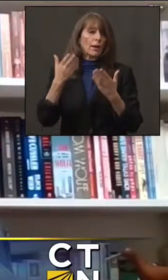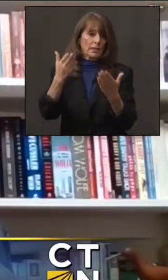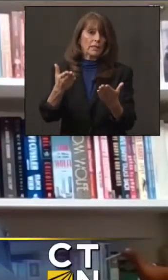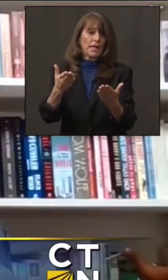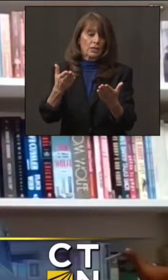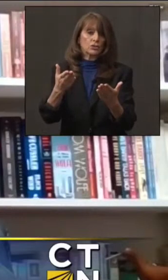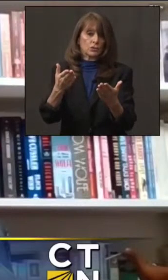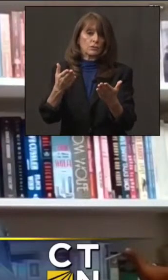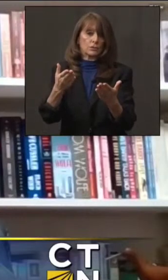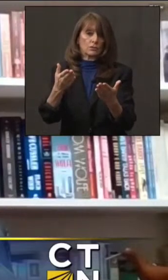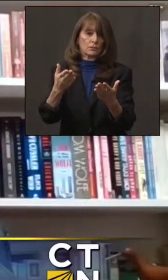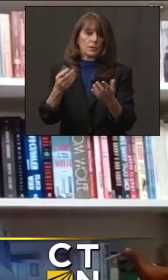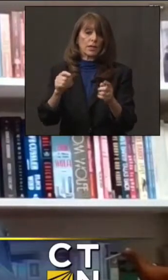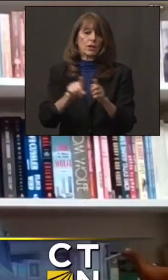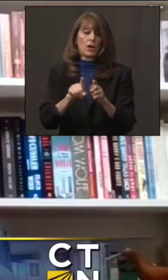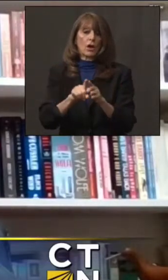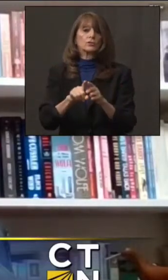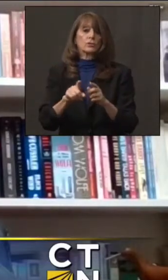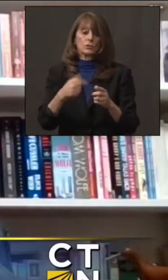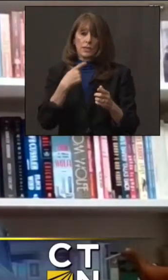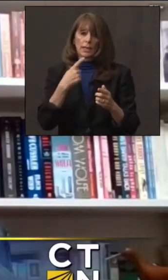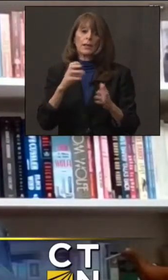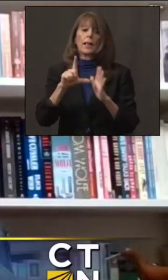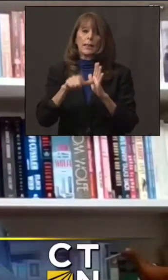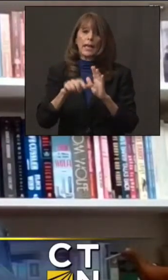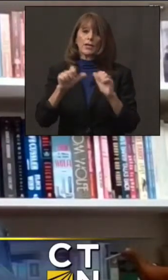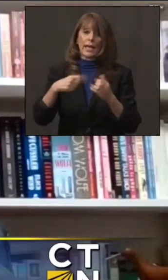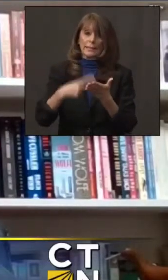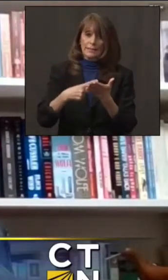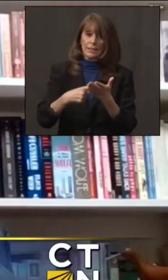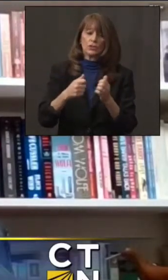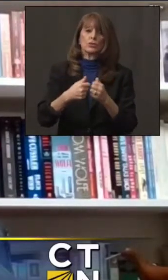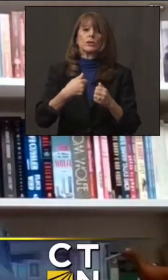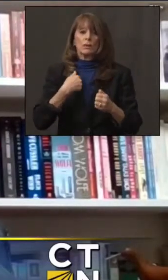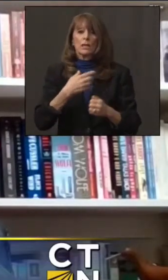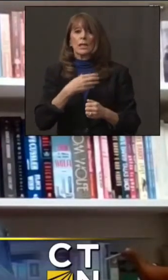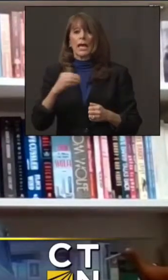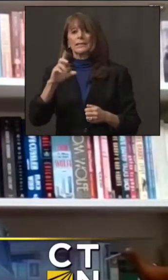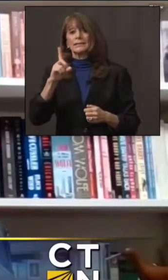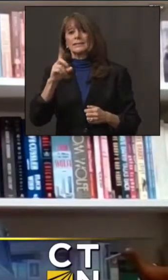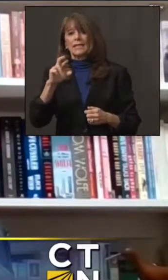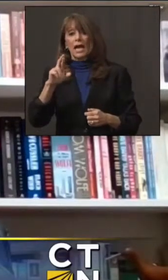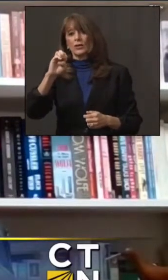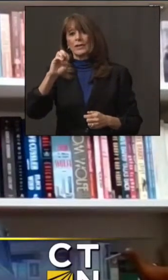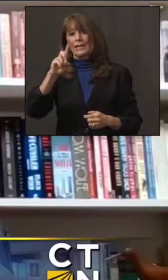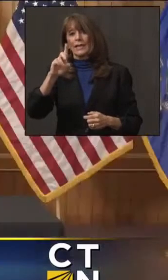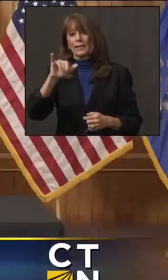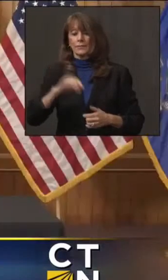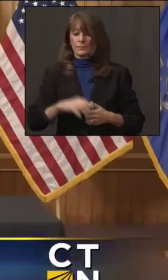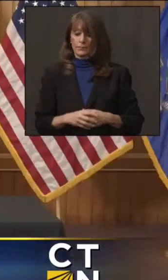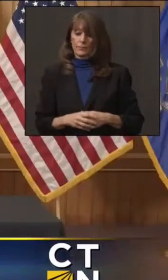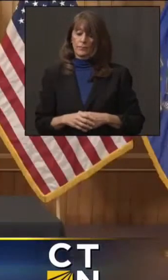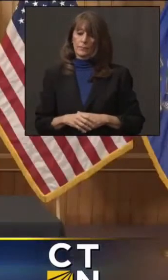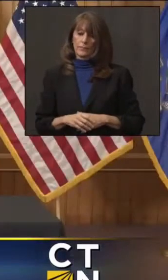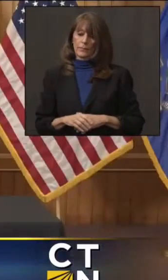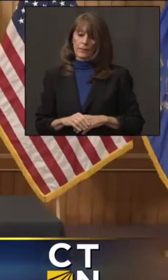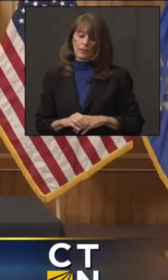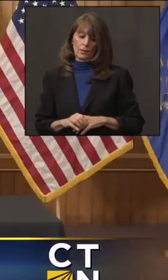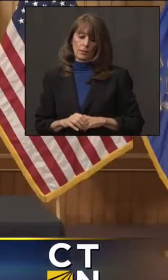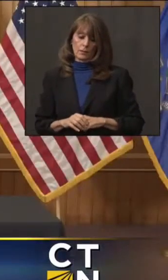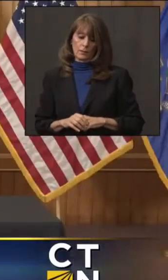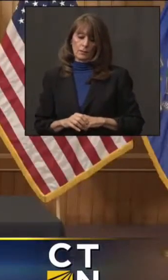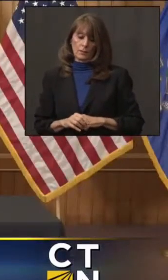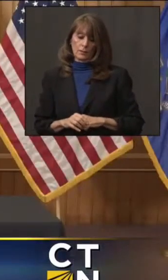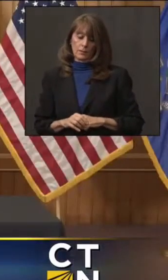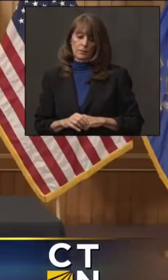and an invitation to share their feedback with Dr. Eady and myself. Okay, and could either or both of you explain